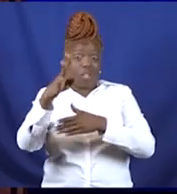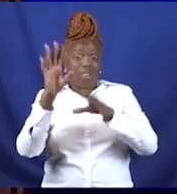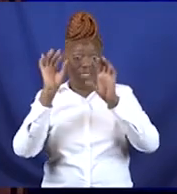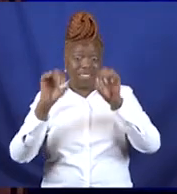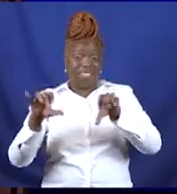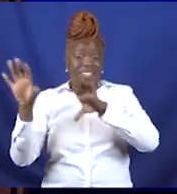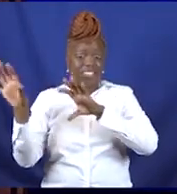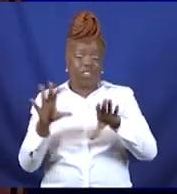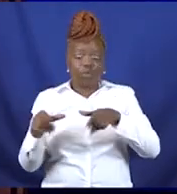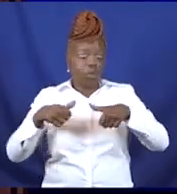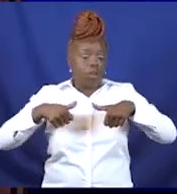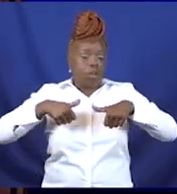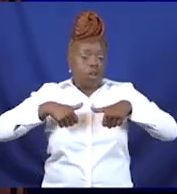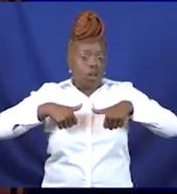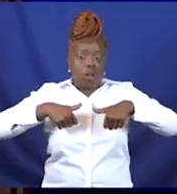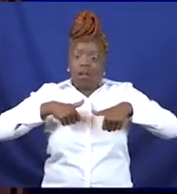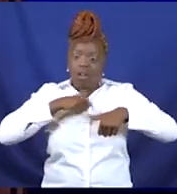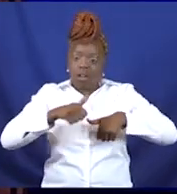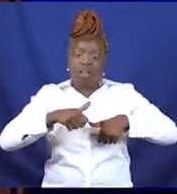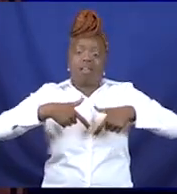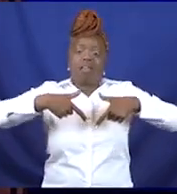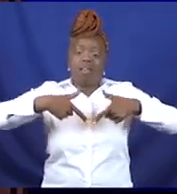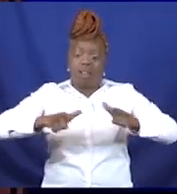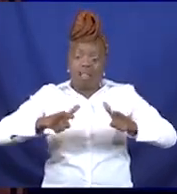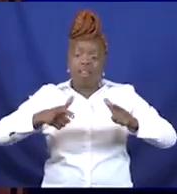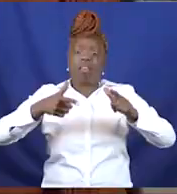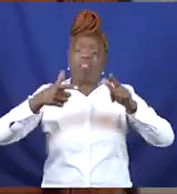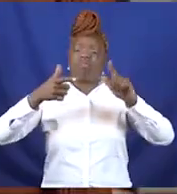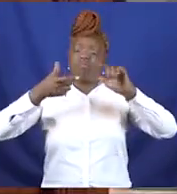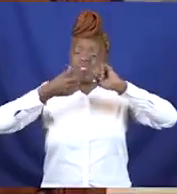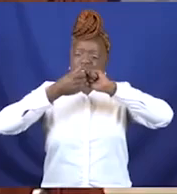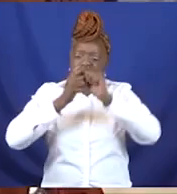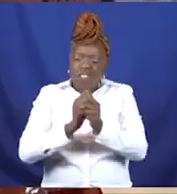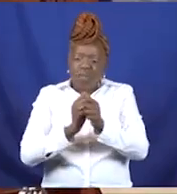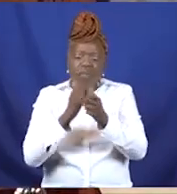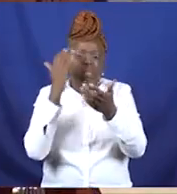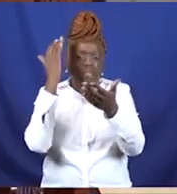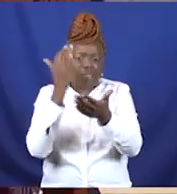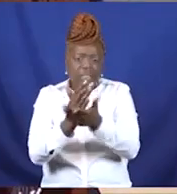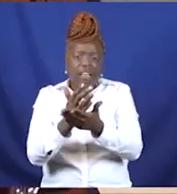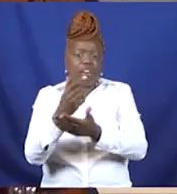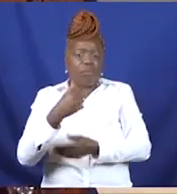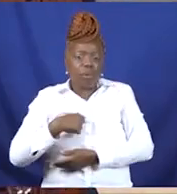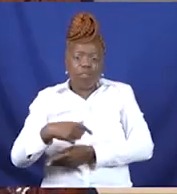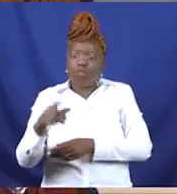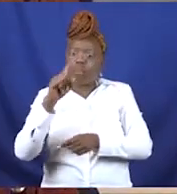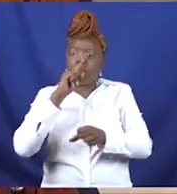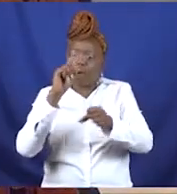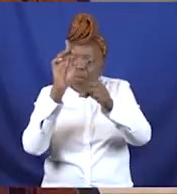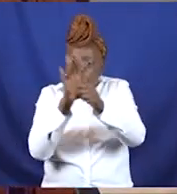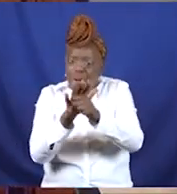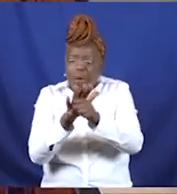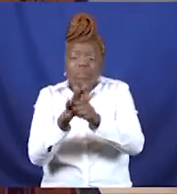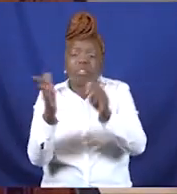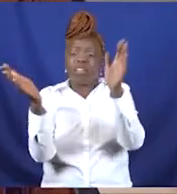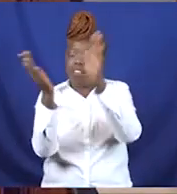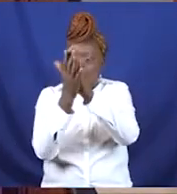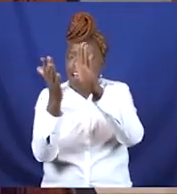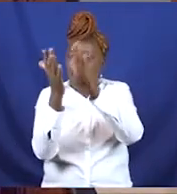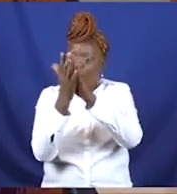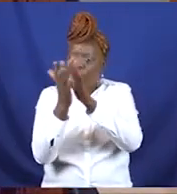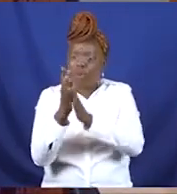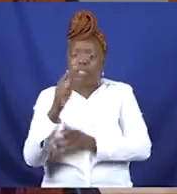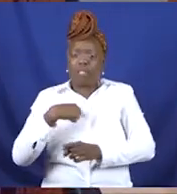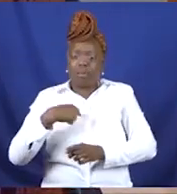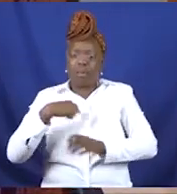the frustration to rob me of my assurance that I'm praising